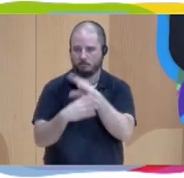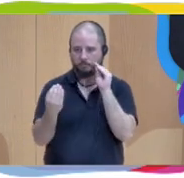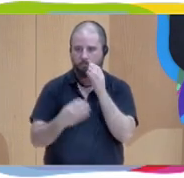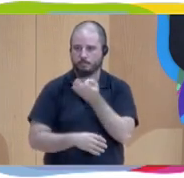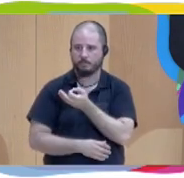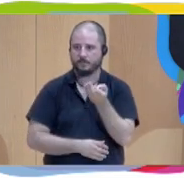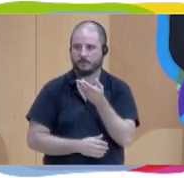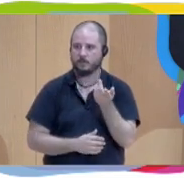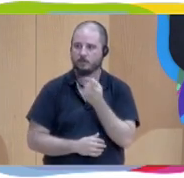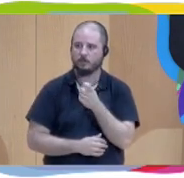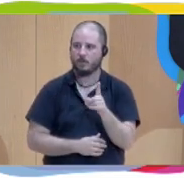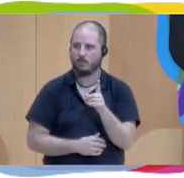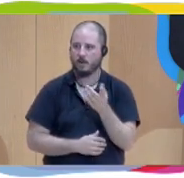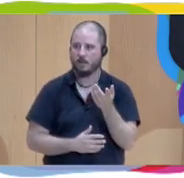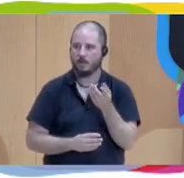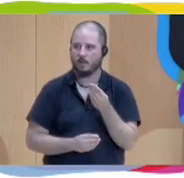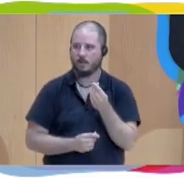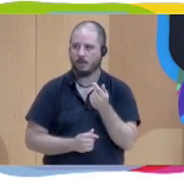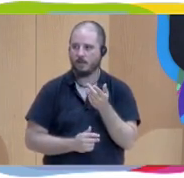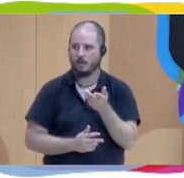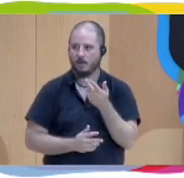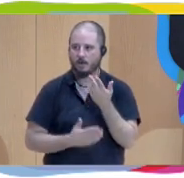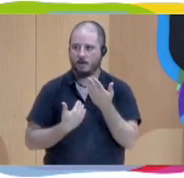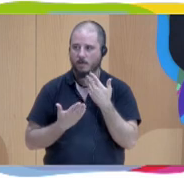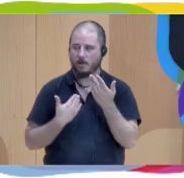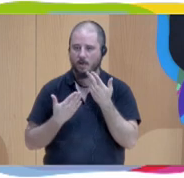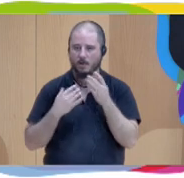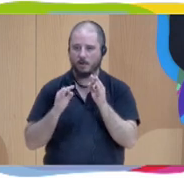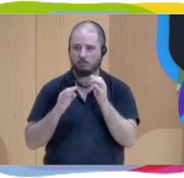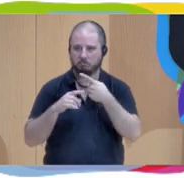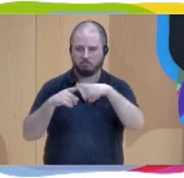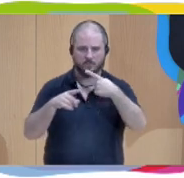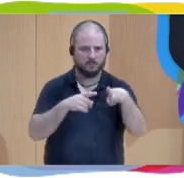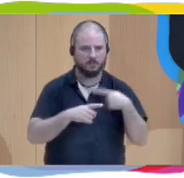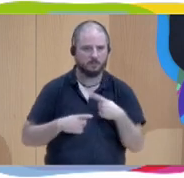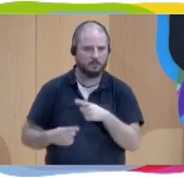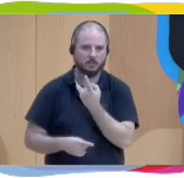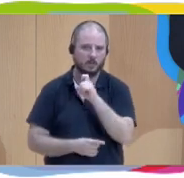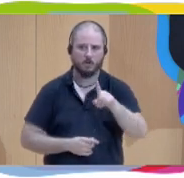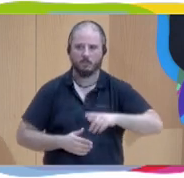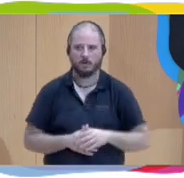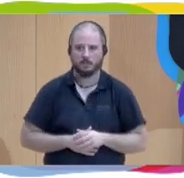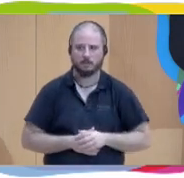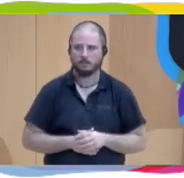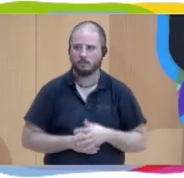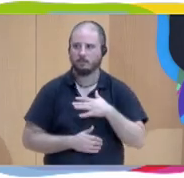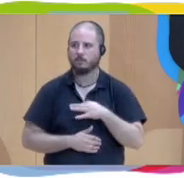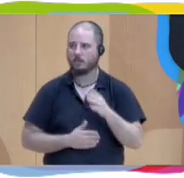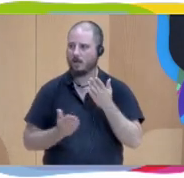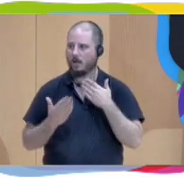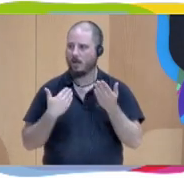speak about differences. We can speak similarities. People are quite similar